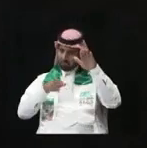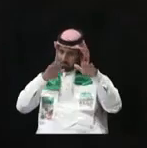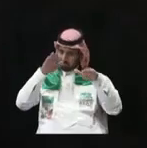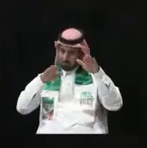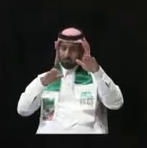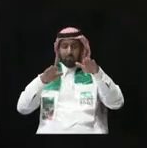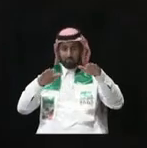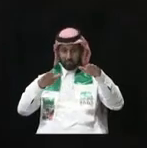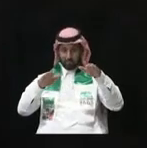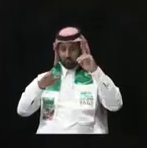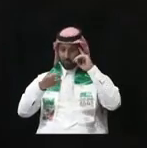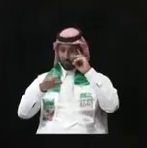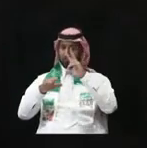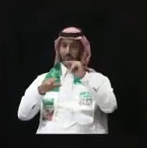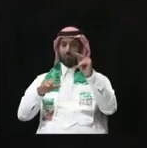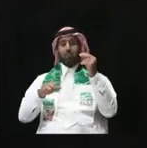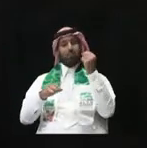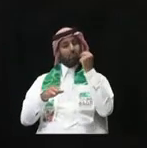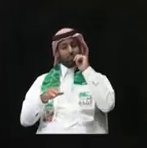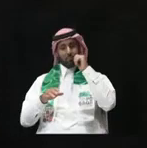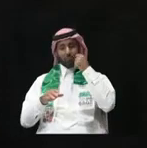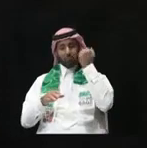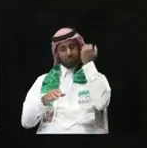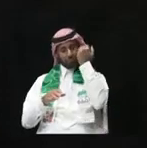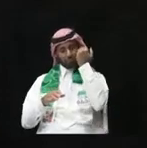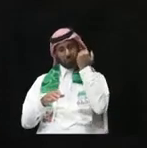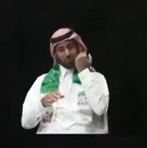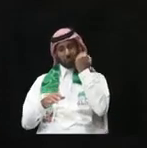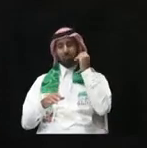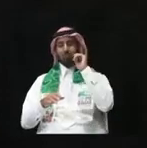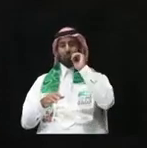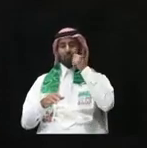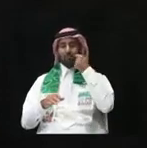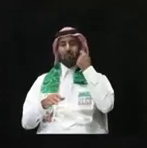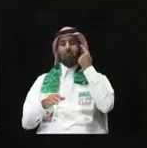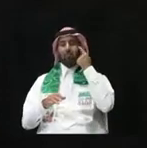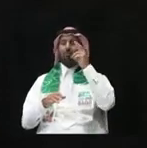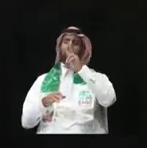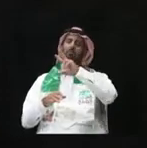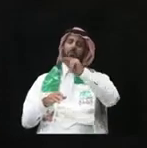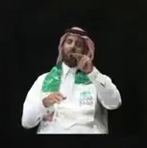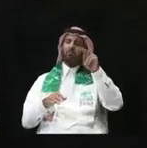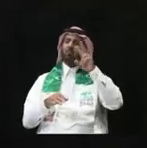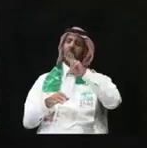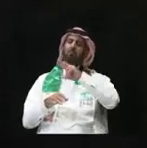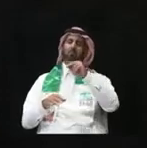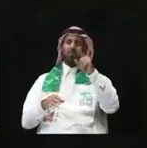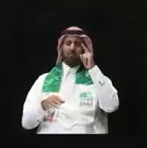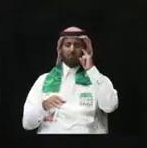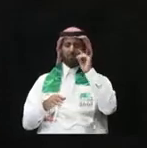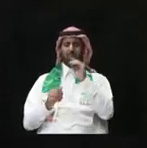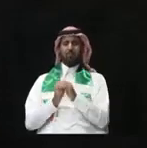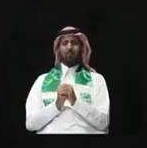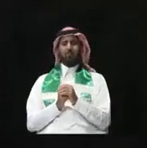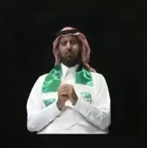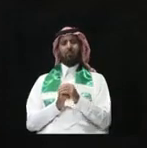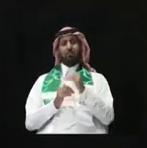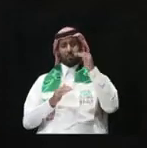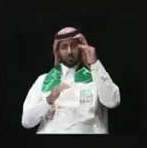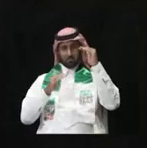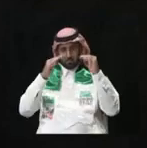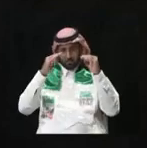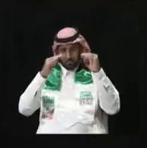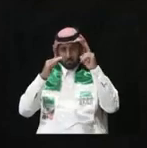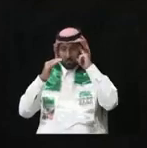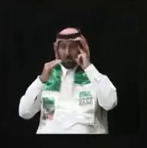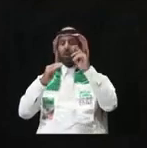female, not for young and or old people. It is for everyone. Everyone can get that with just one